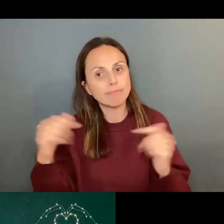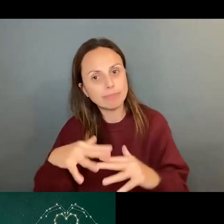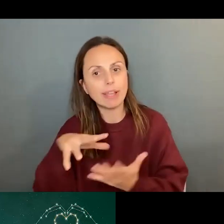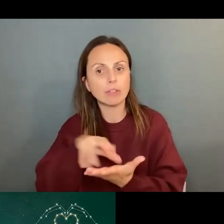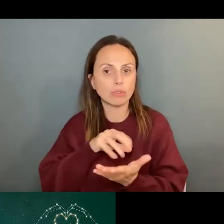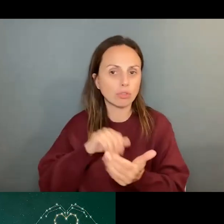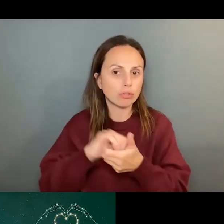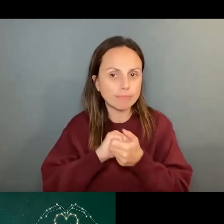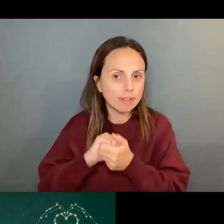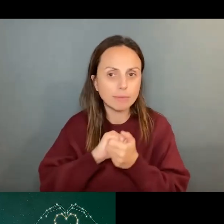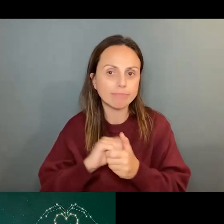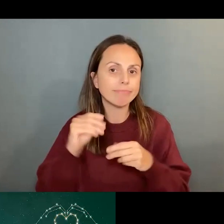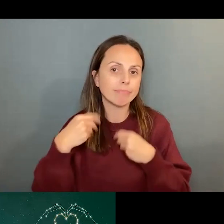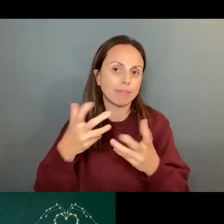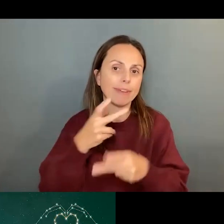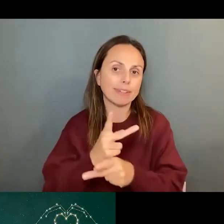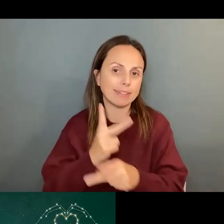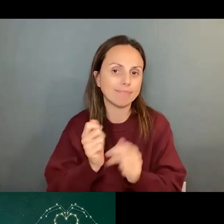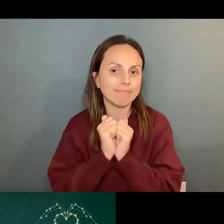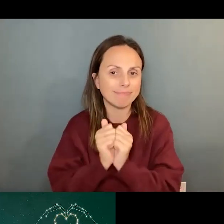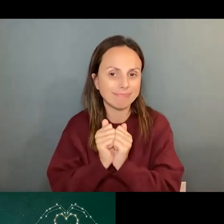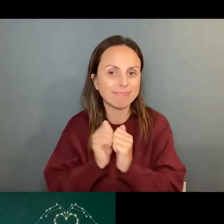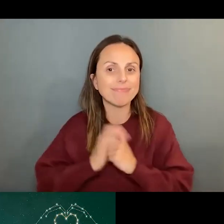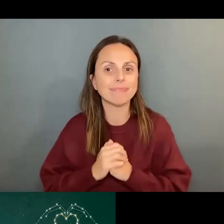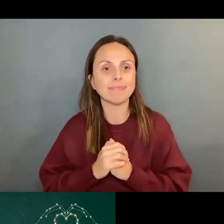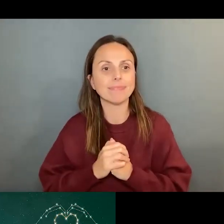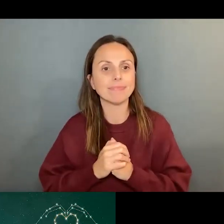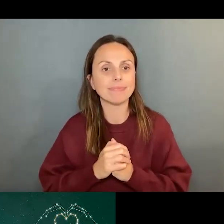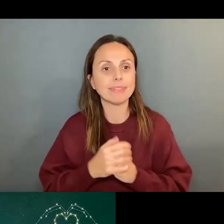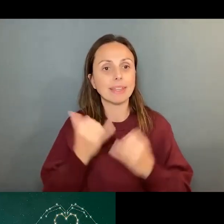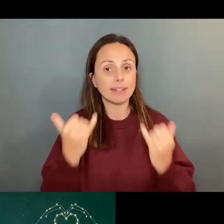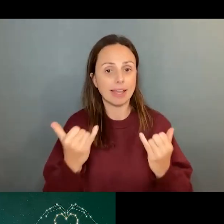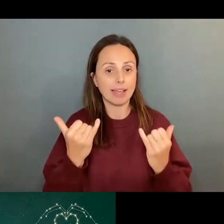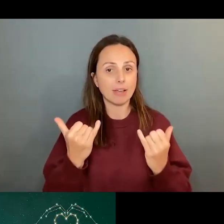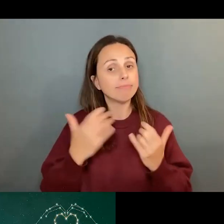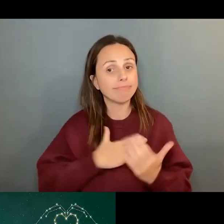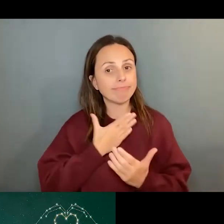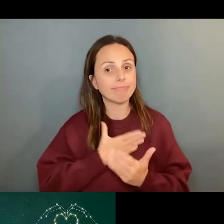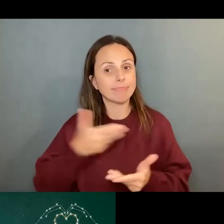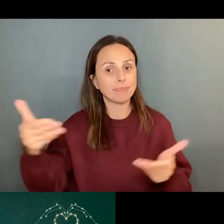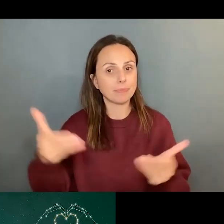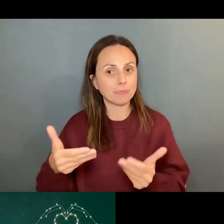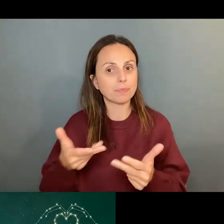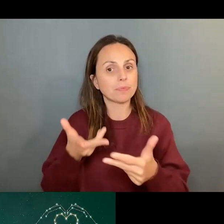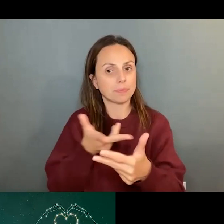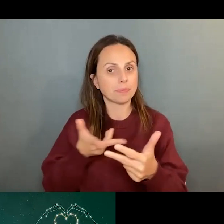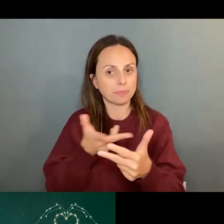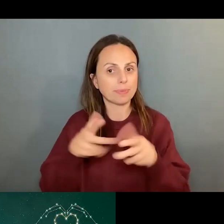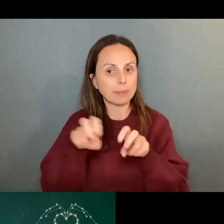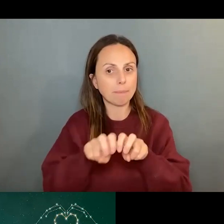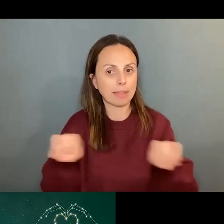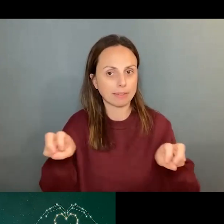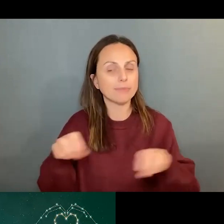learn, collaborate, and provide care together. I now have the pleasure of introducing our next panel